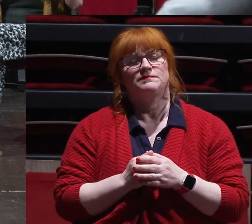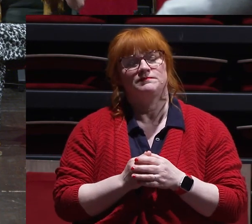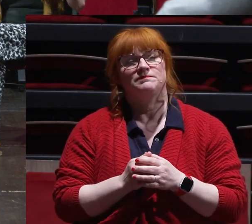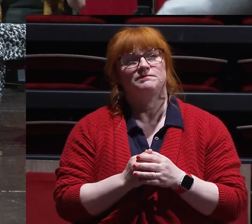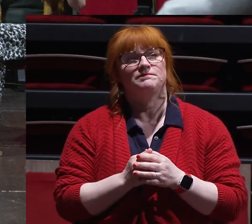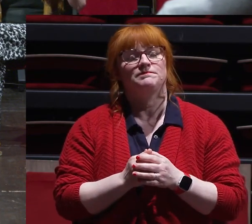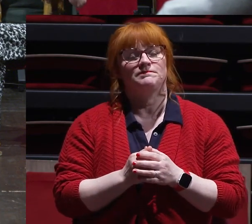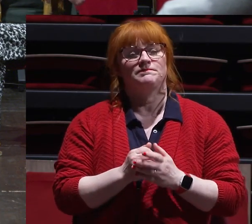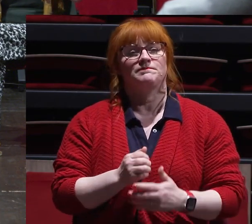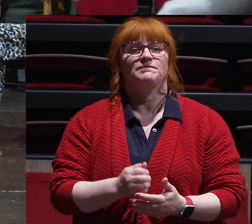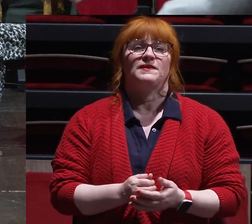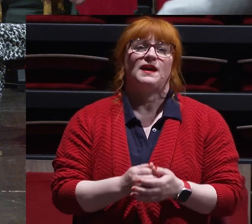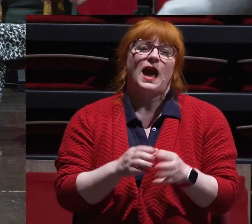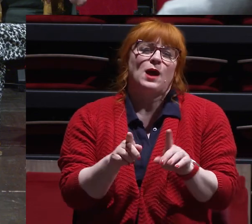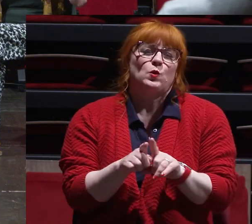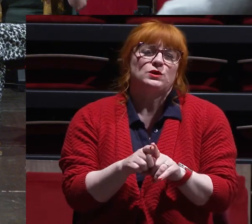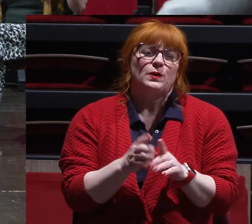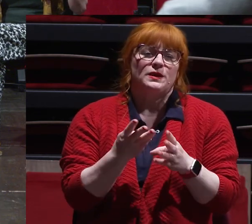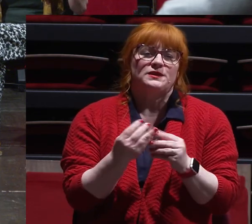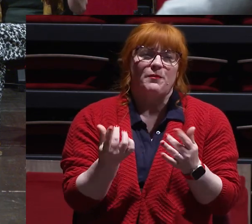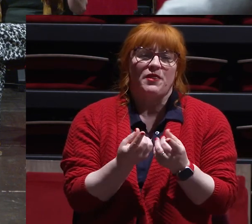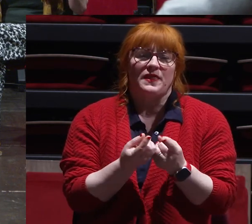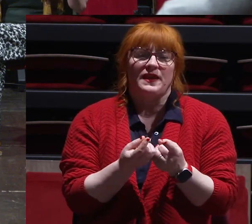there is something that's not